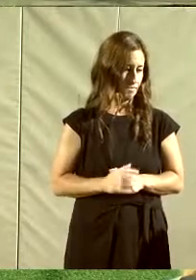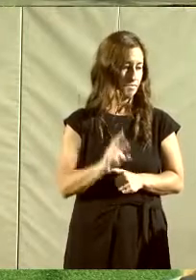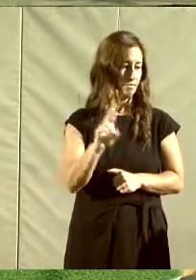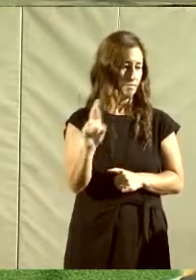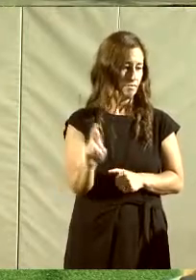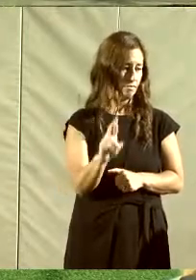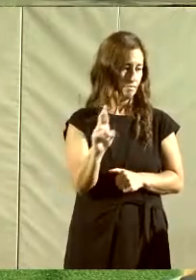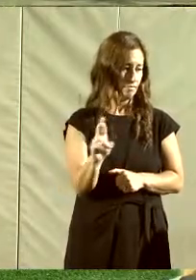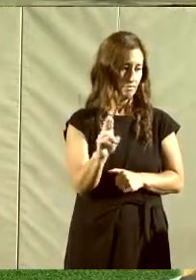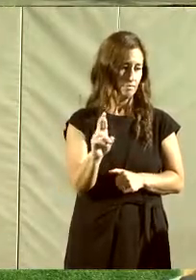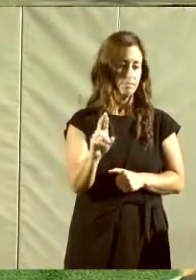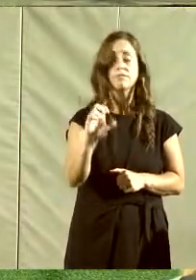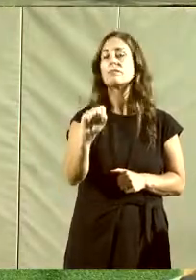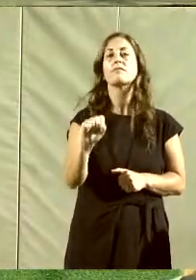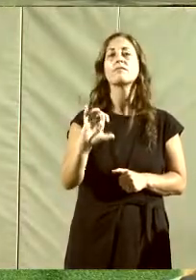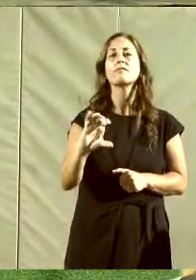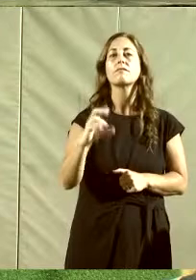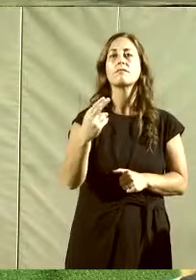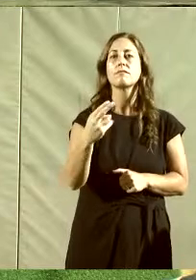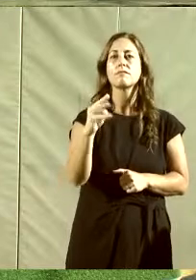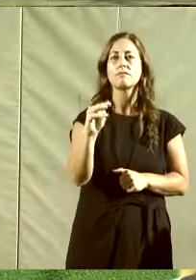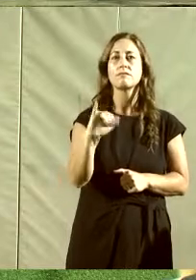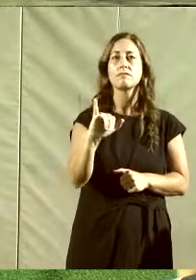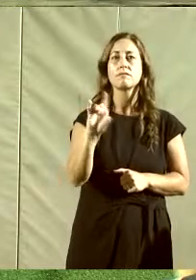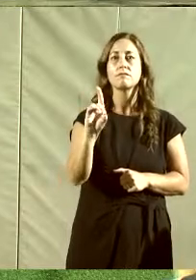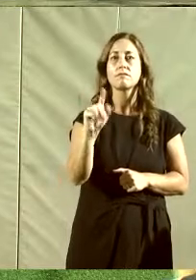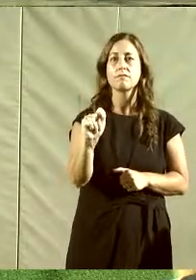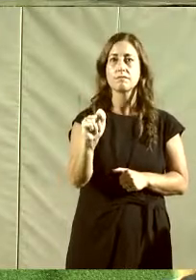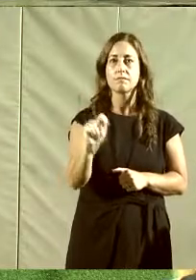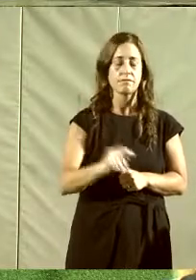Rebecca Ann Schmidt.